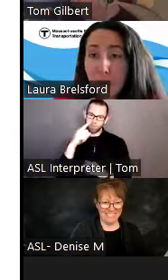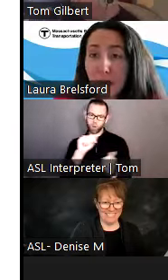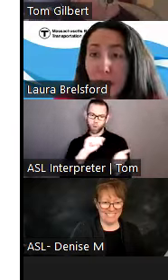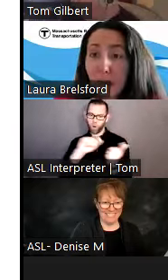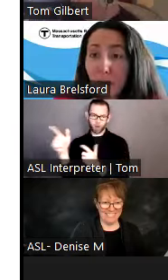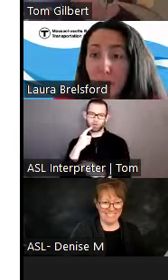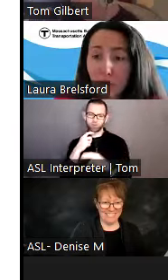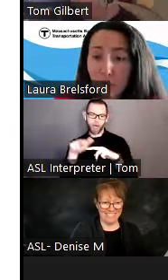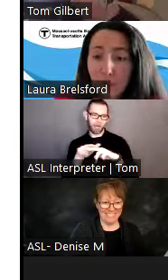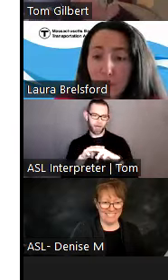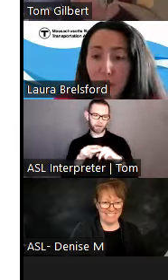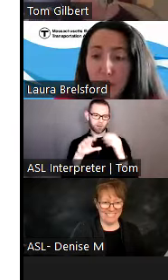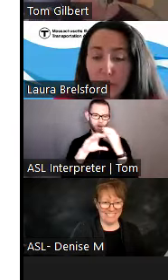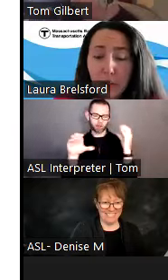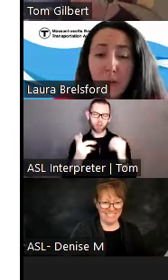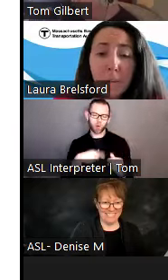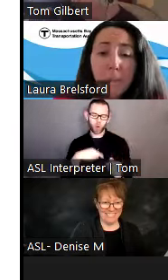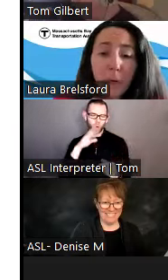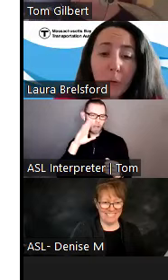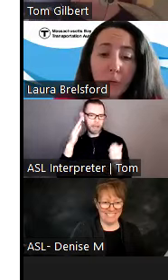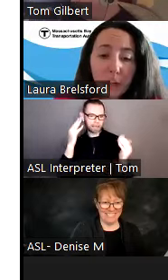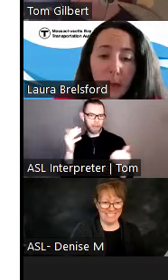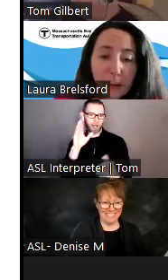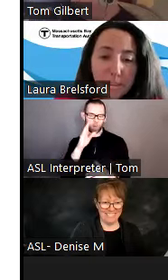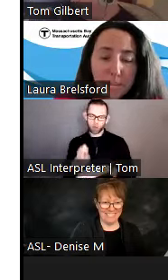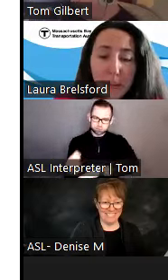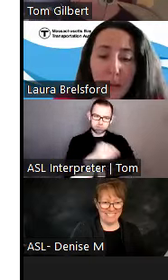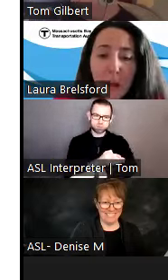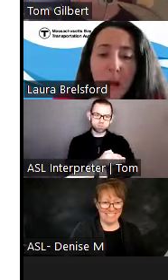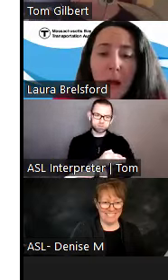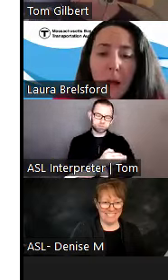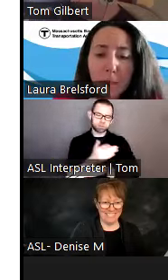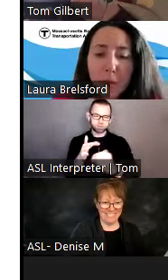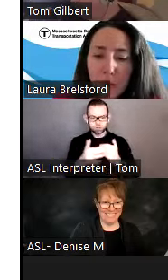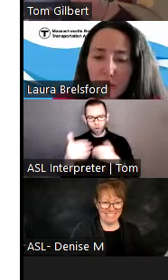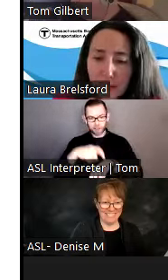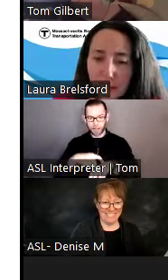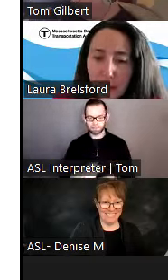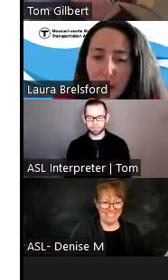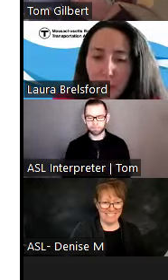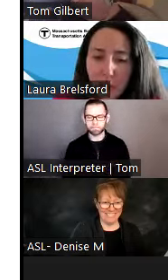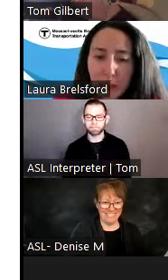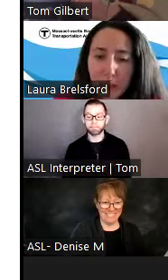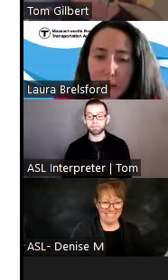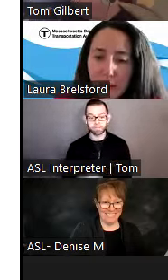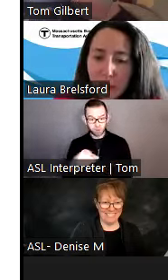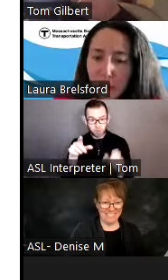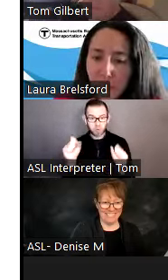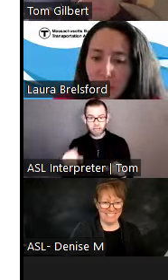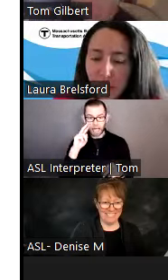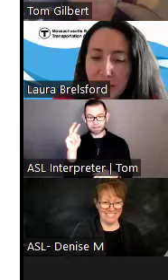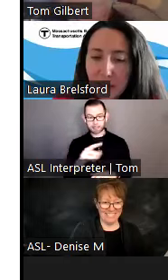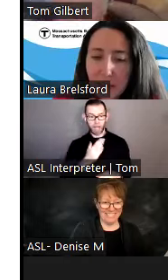this to make a noticeable difference over time. You can see on the screen some